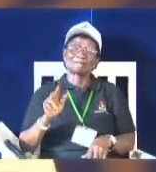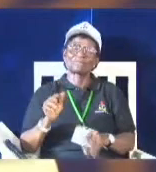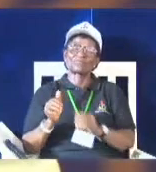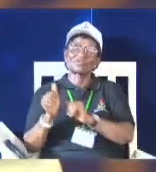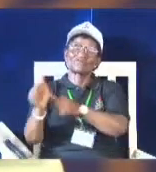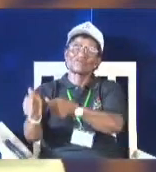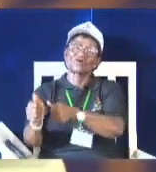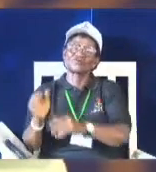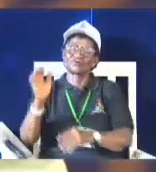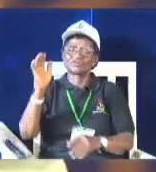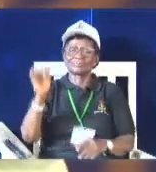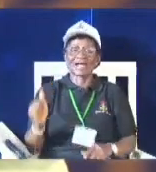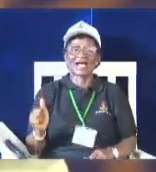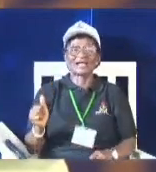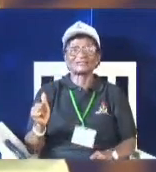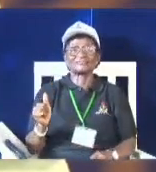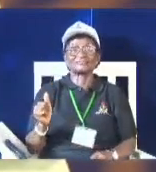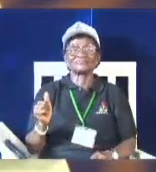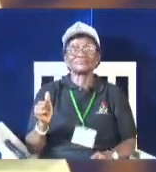followed by